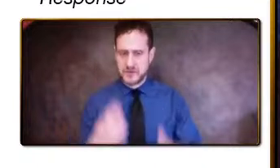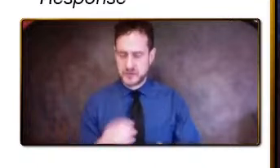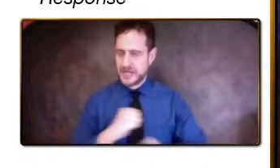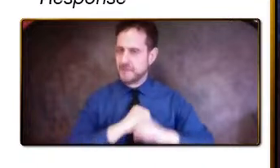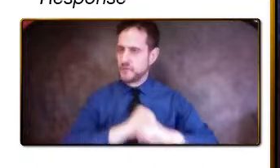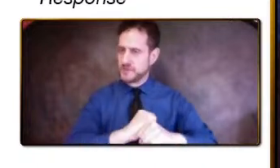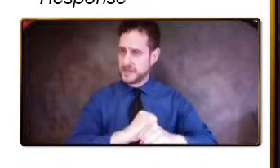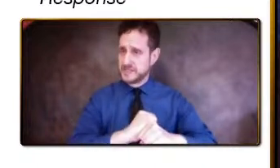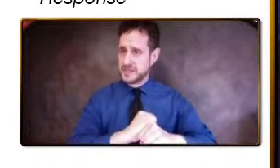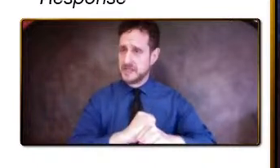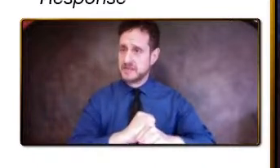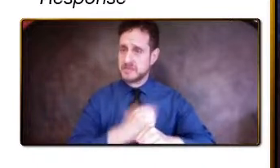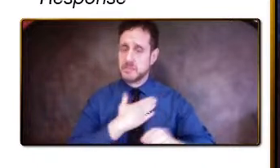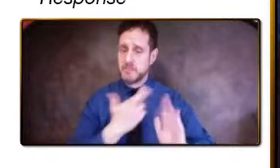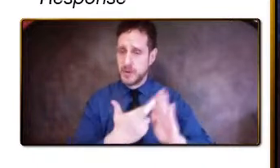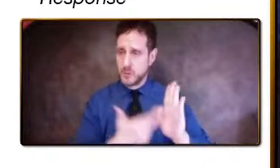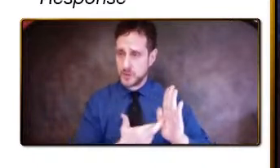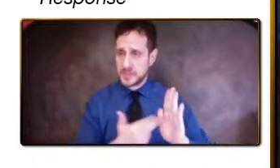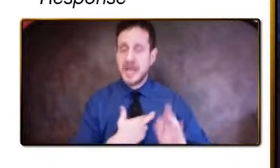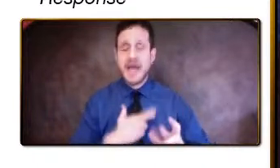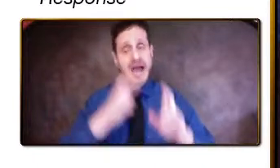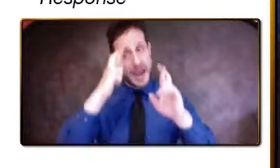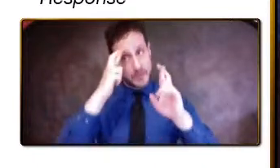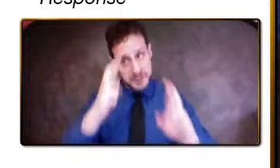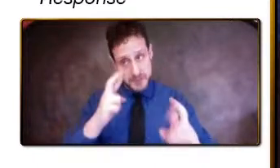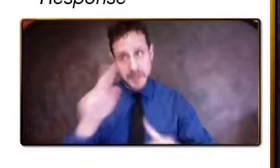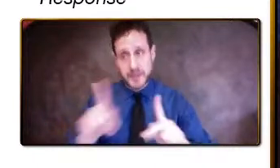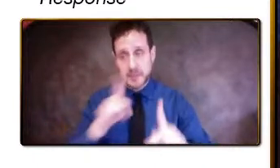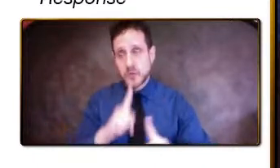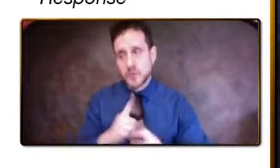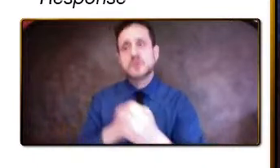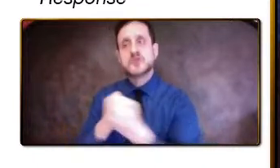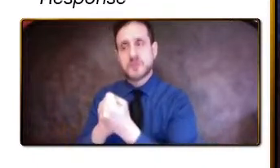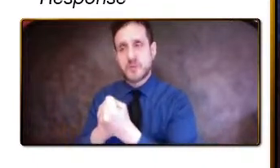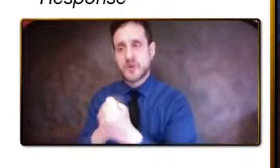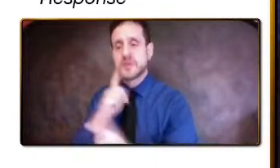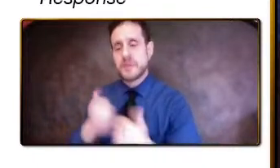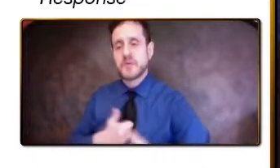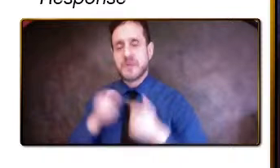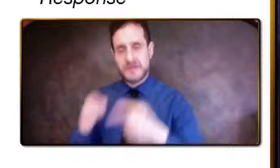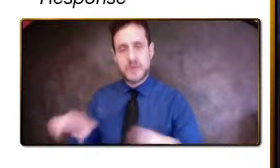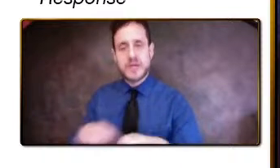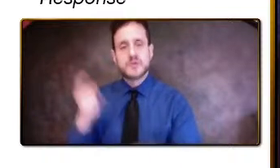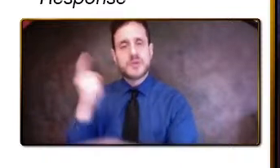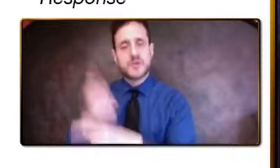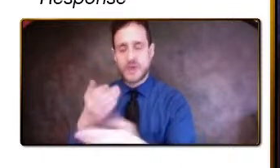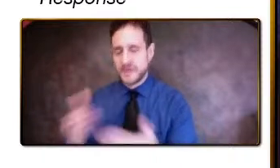great respect for those who are standing up for their residents and doing the right thing.